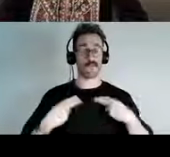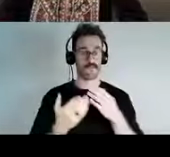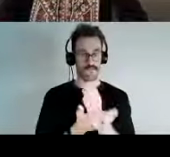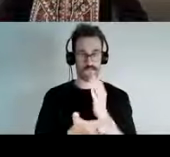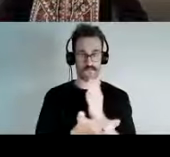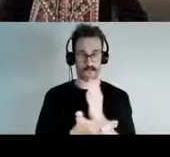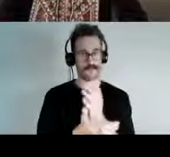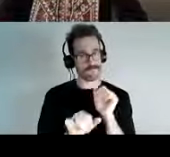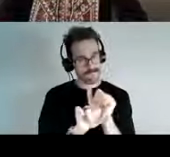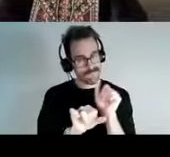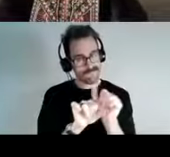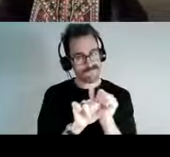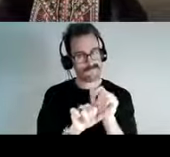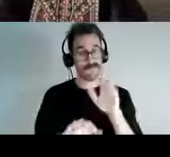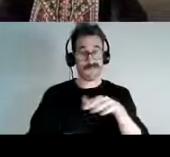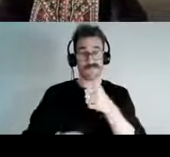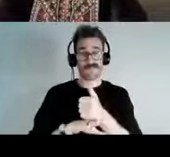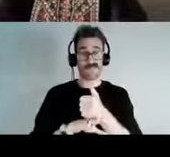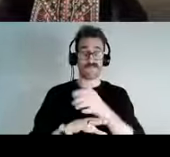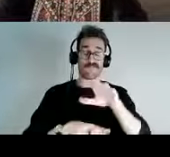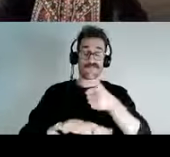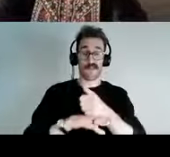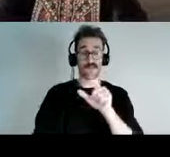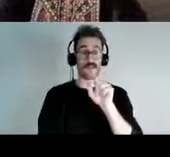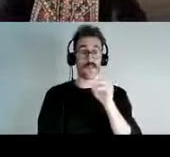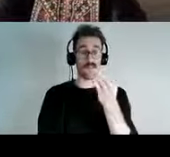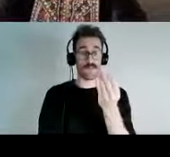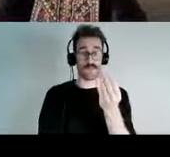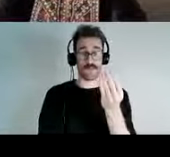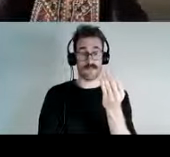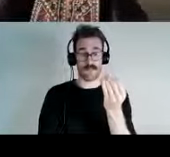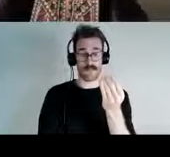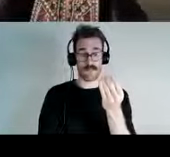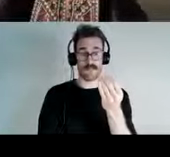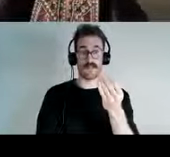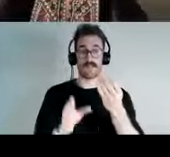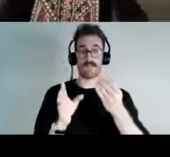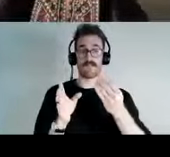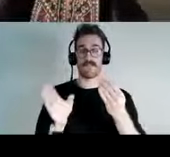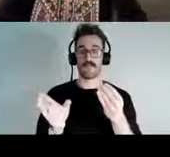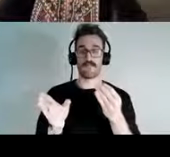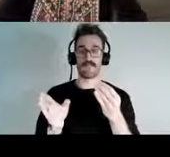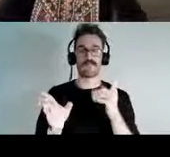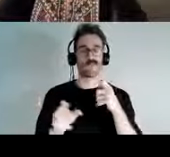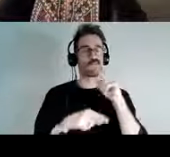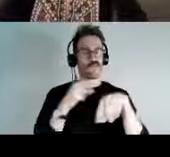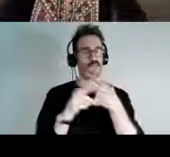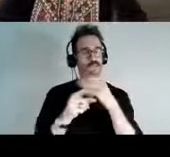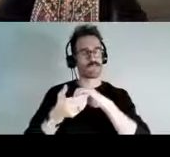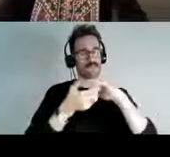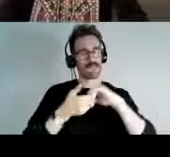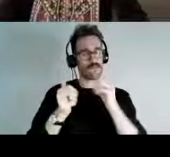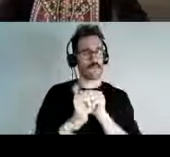We were established in 2014, and we're part of a 16-country global alliance of international longevity